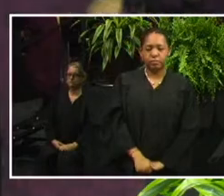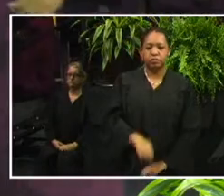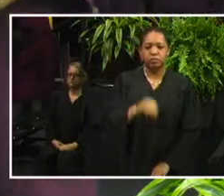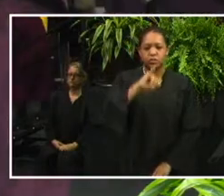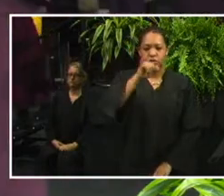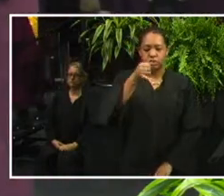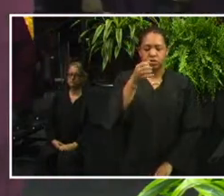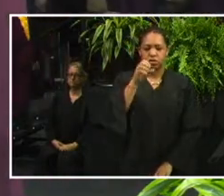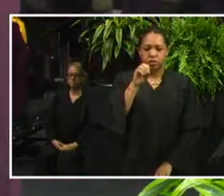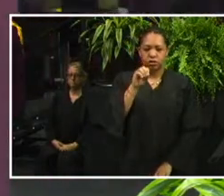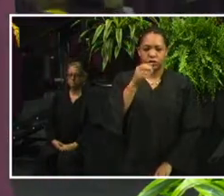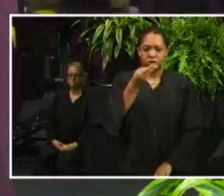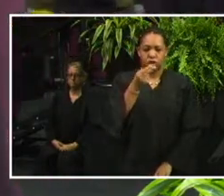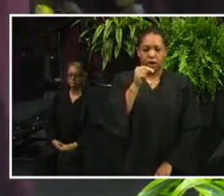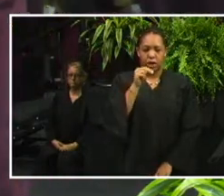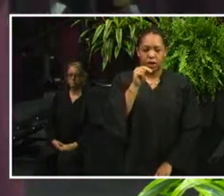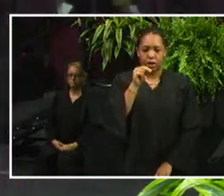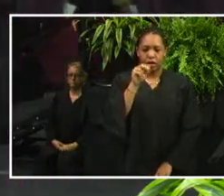Jonathan Galarza Sierra.